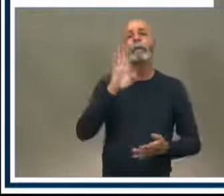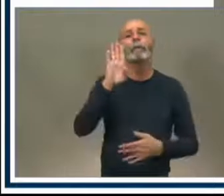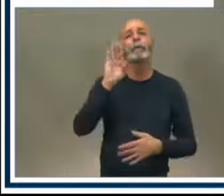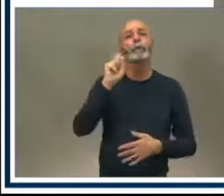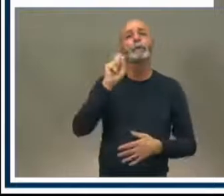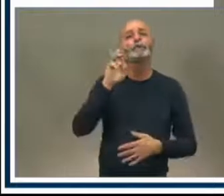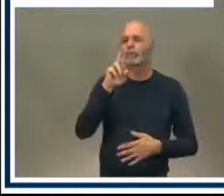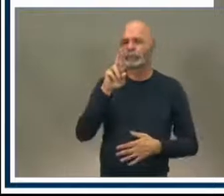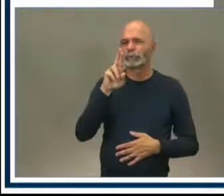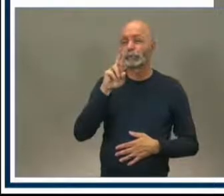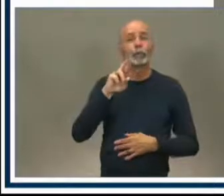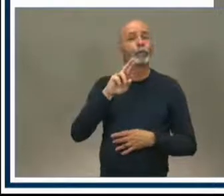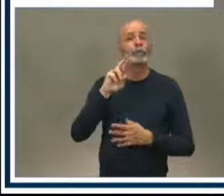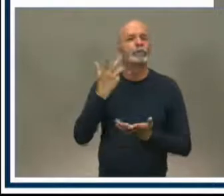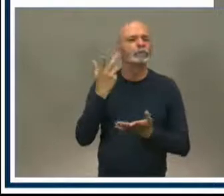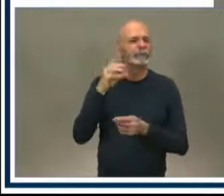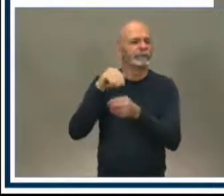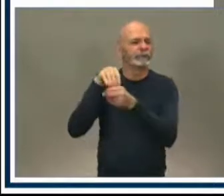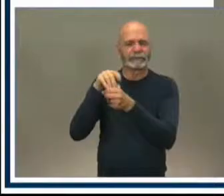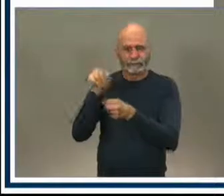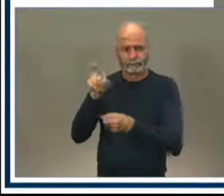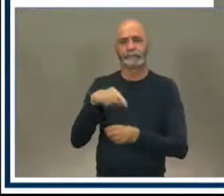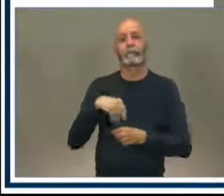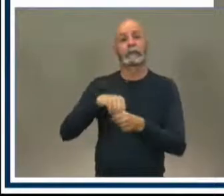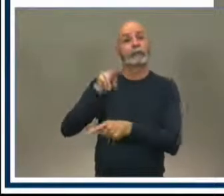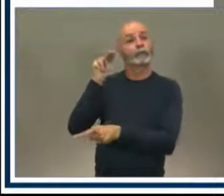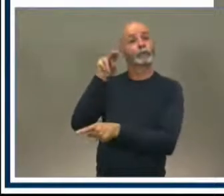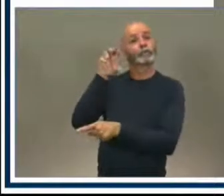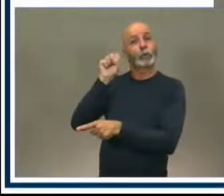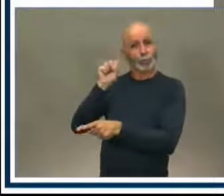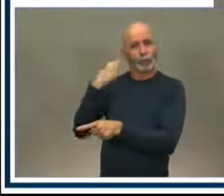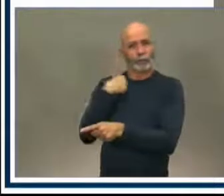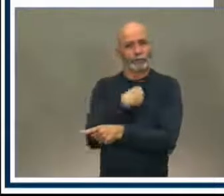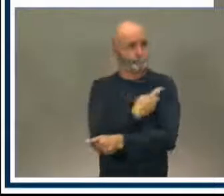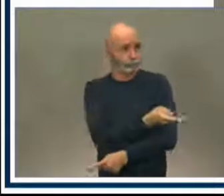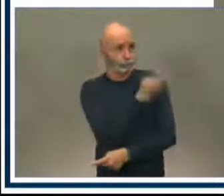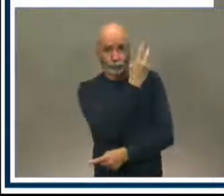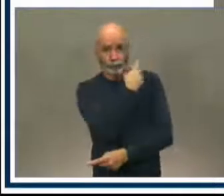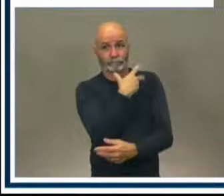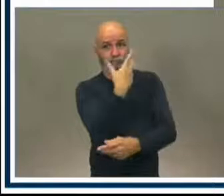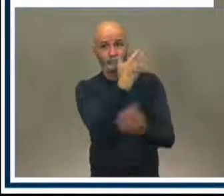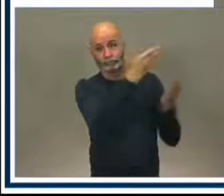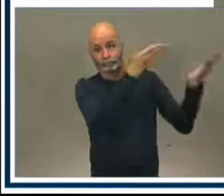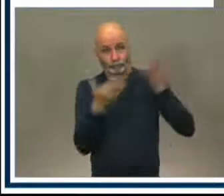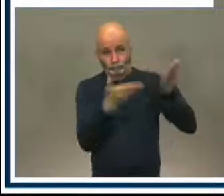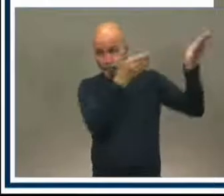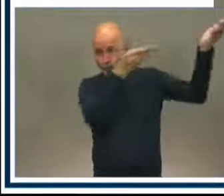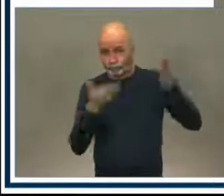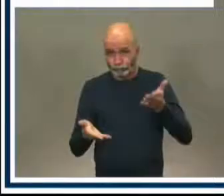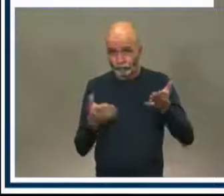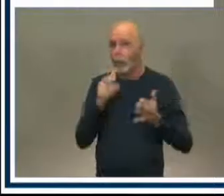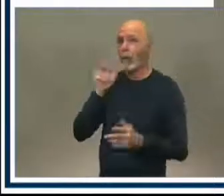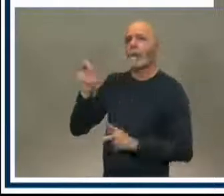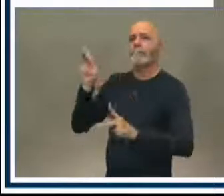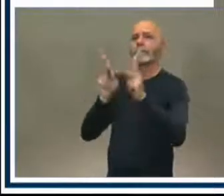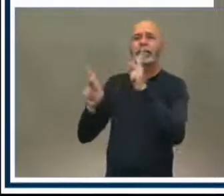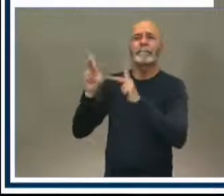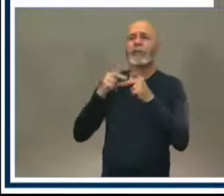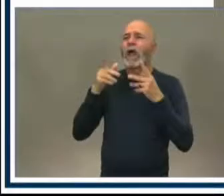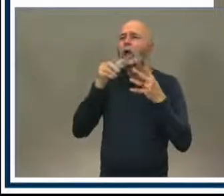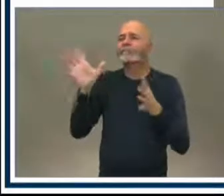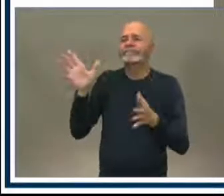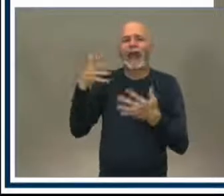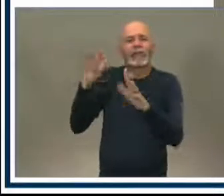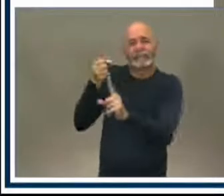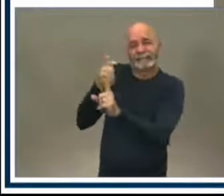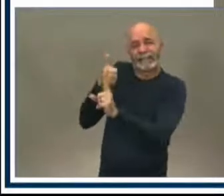Nova Scotia, we have already implemented 2 of these recommendations. People who are moderately to severely immunocompromised are already booking